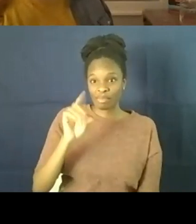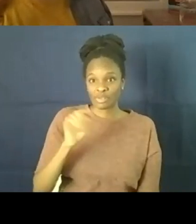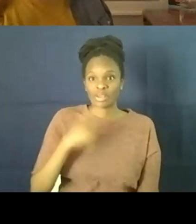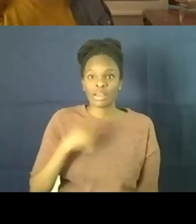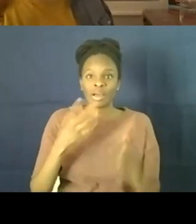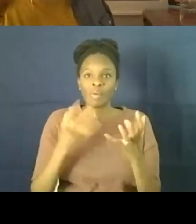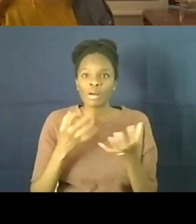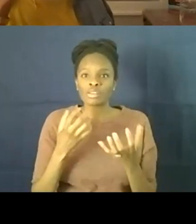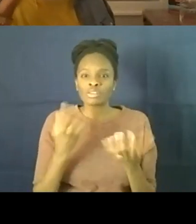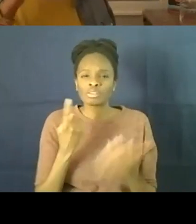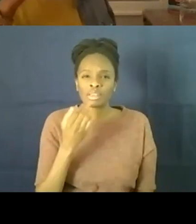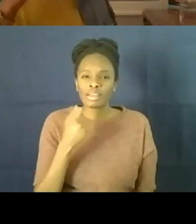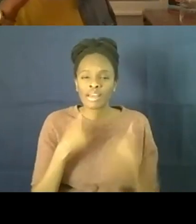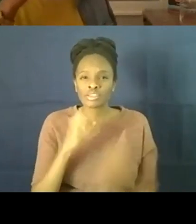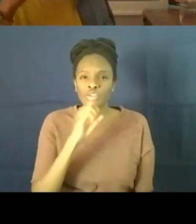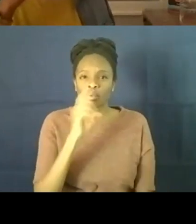Williams has a question for us.